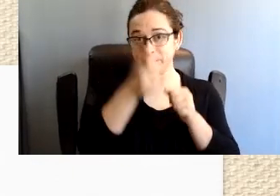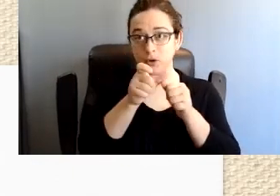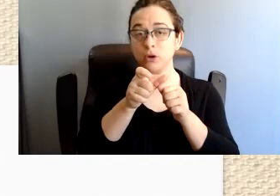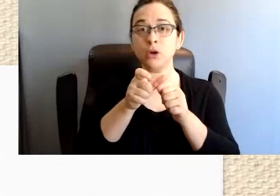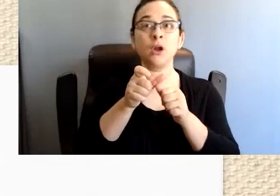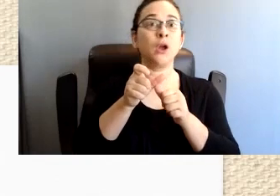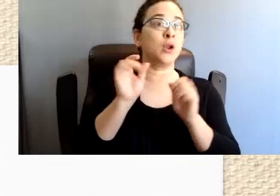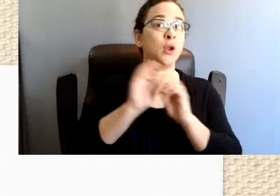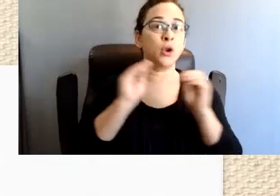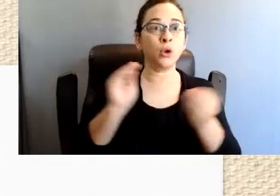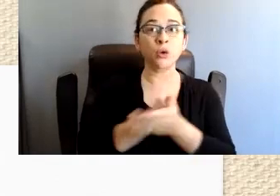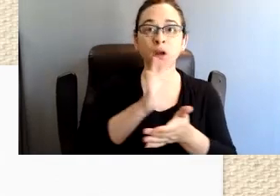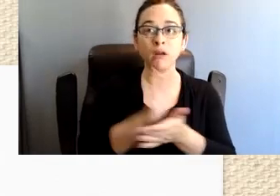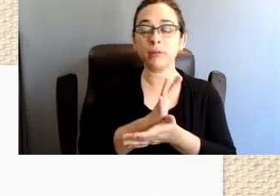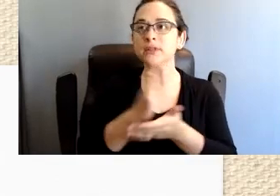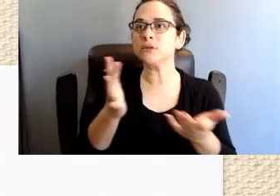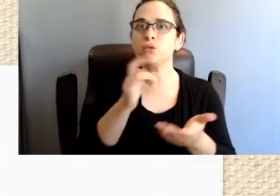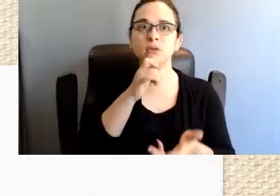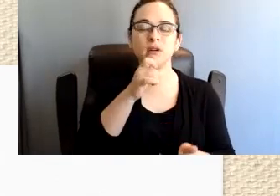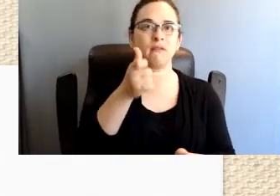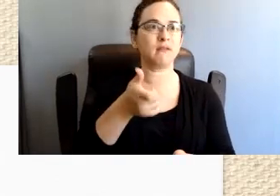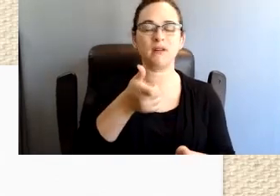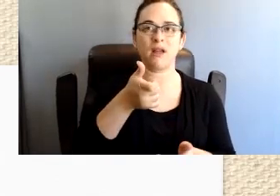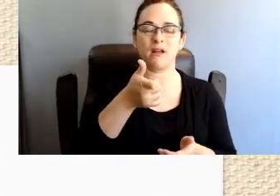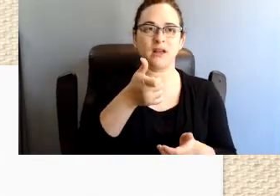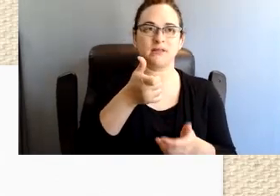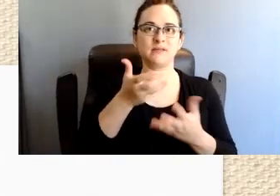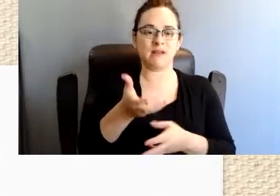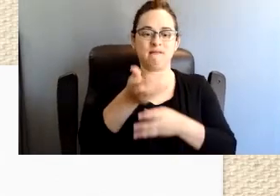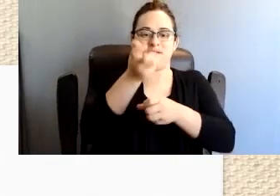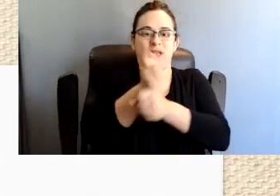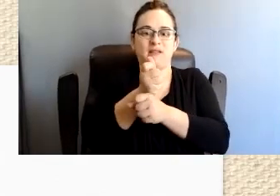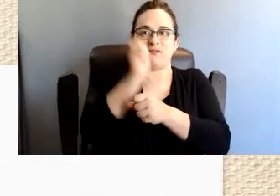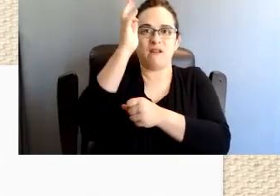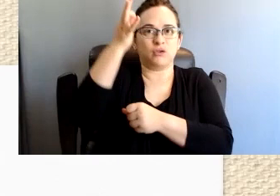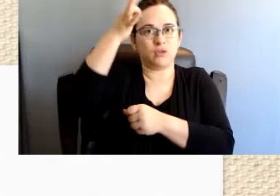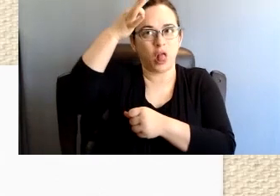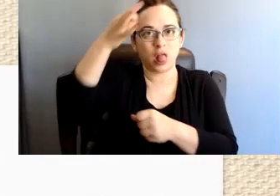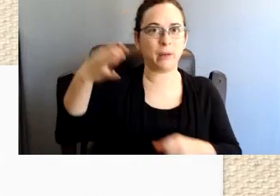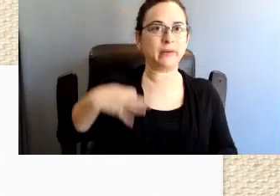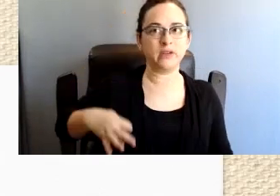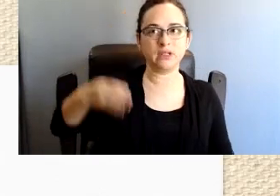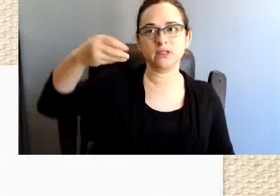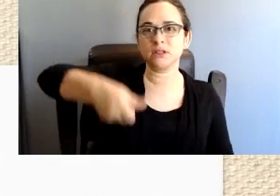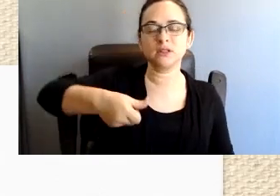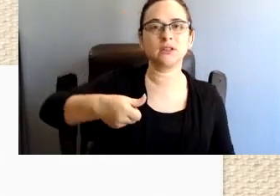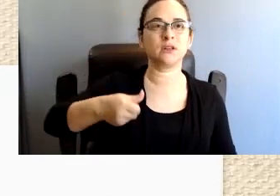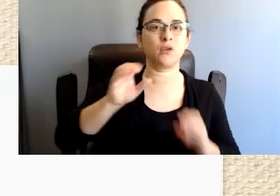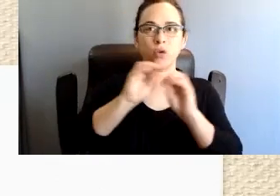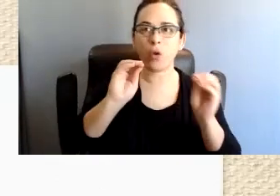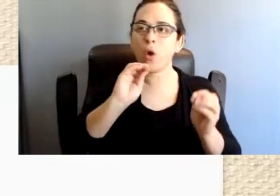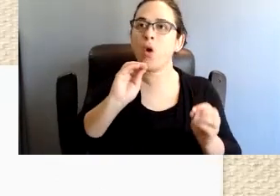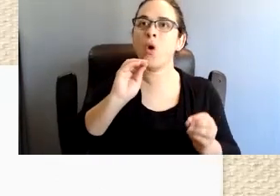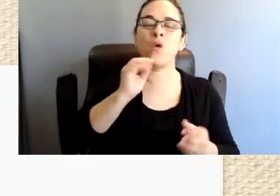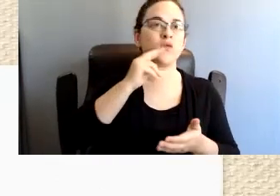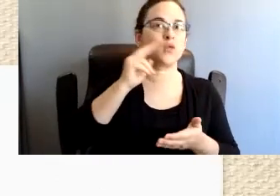cash, for food stamps, they do not qualify for any welfare, they do not qualify for any benefits of the source, okay? So